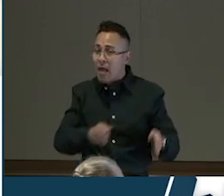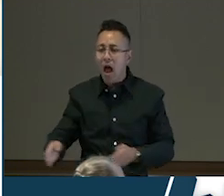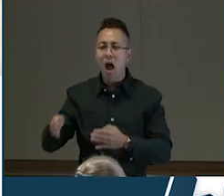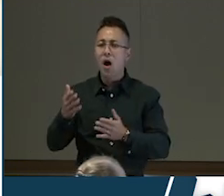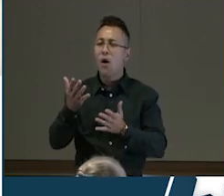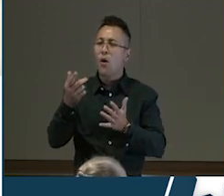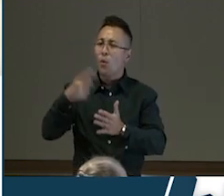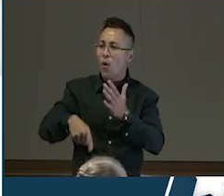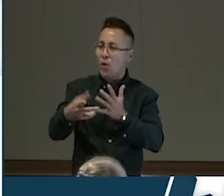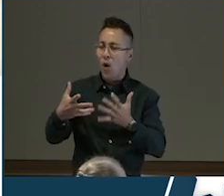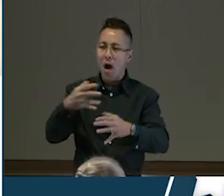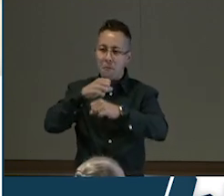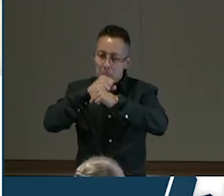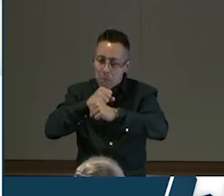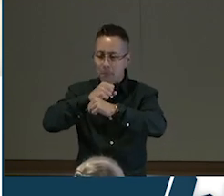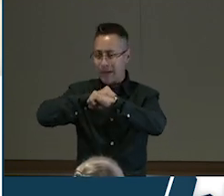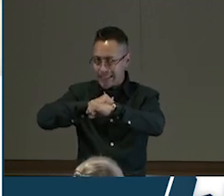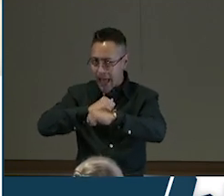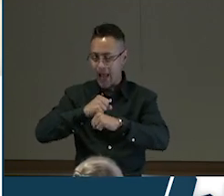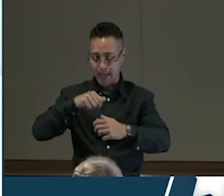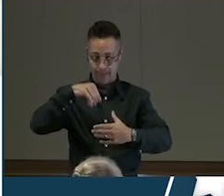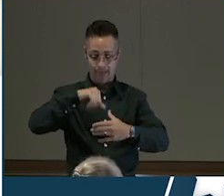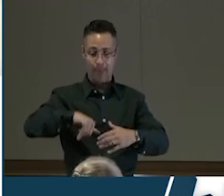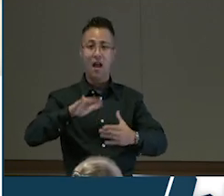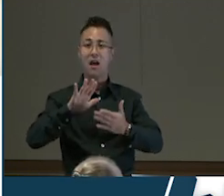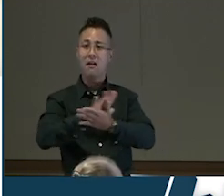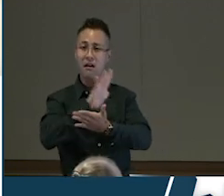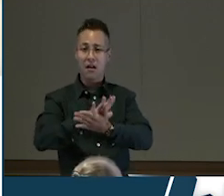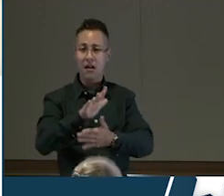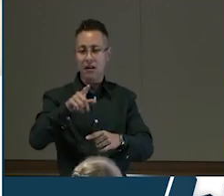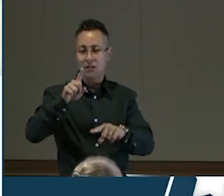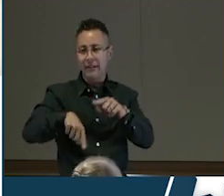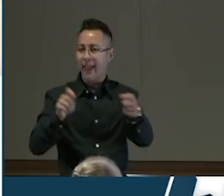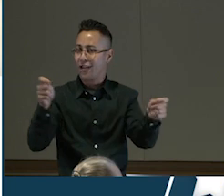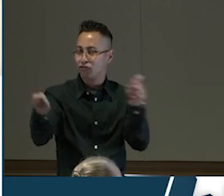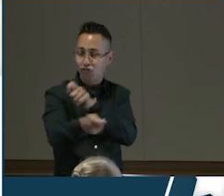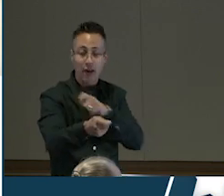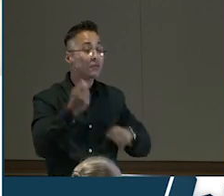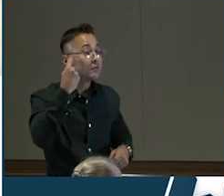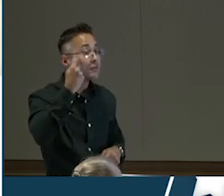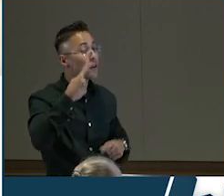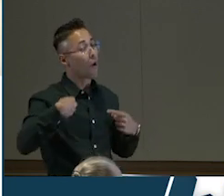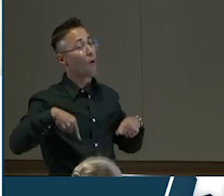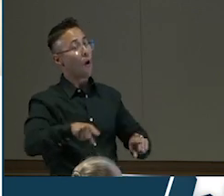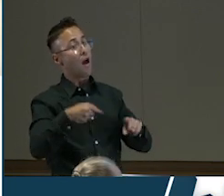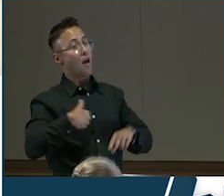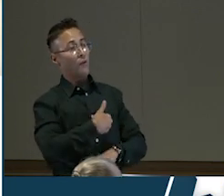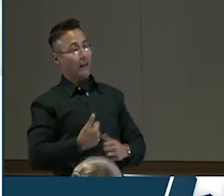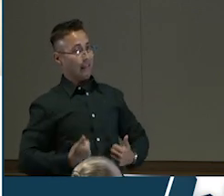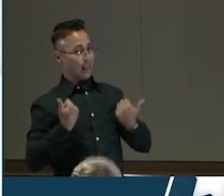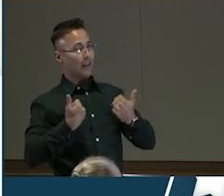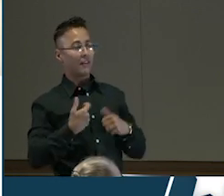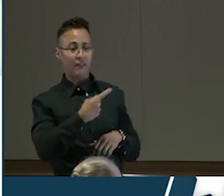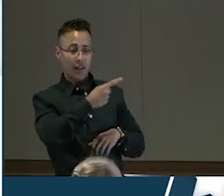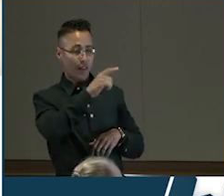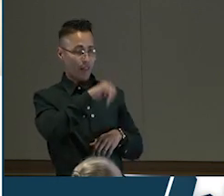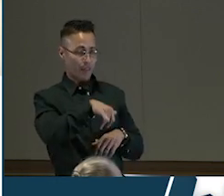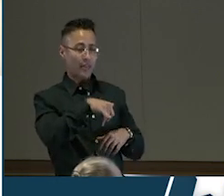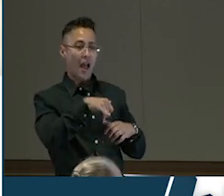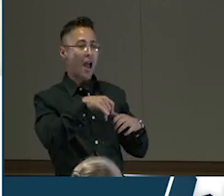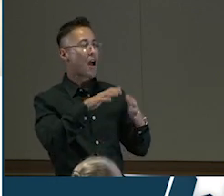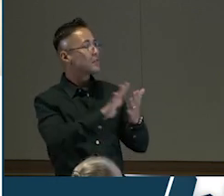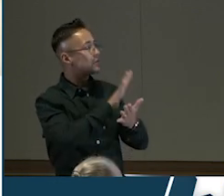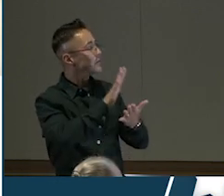documents, unchangeable, so that you know nothing can happen. While we're alive, these documents will be revocable